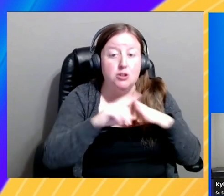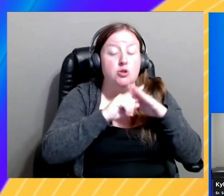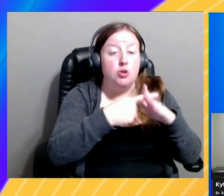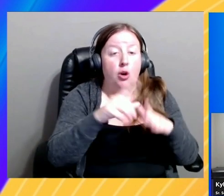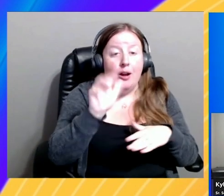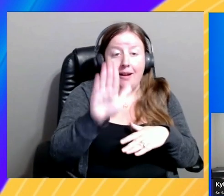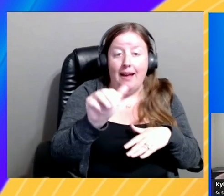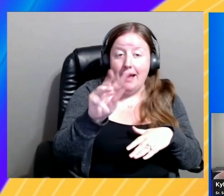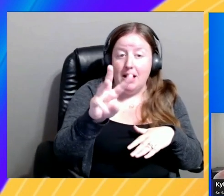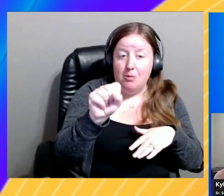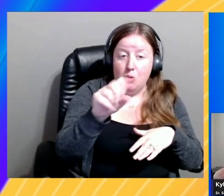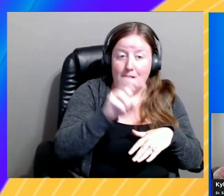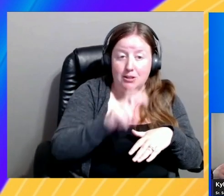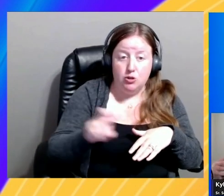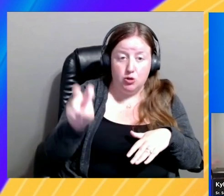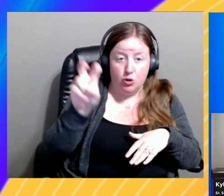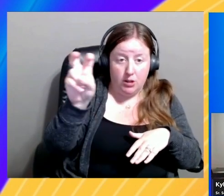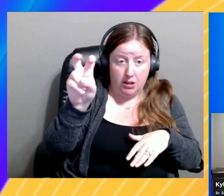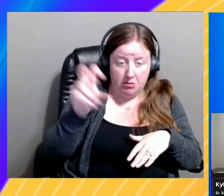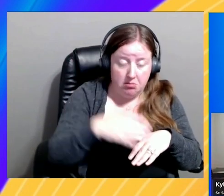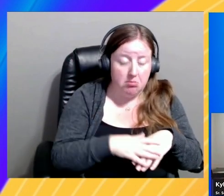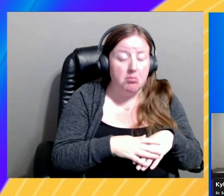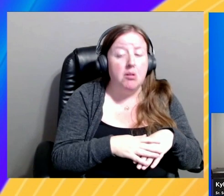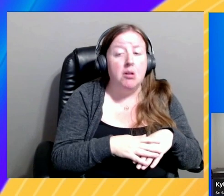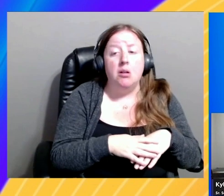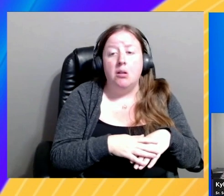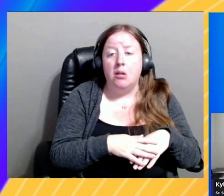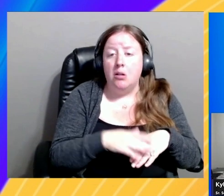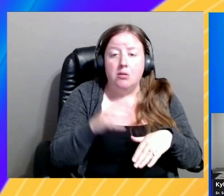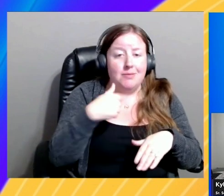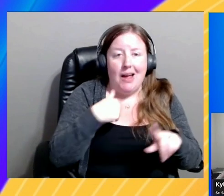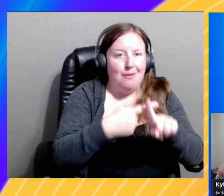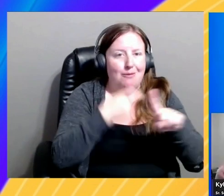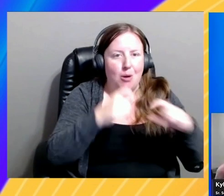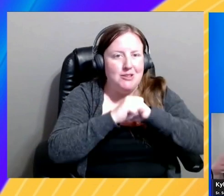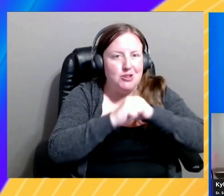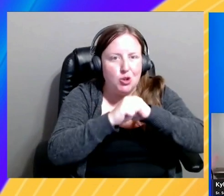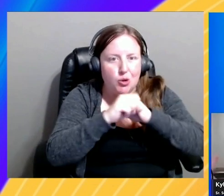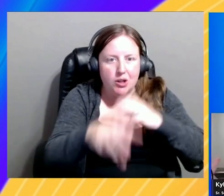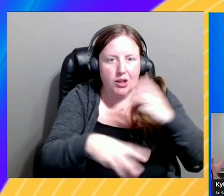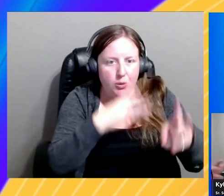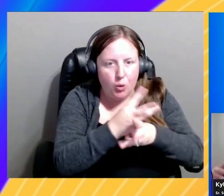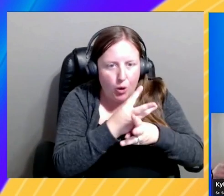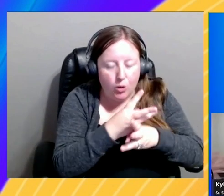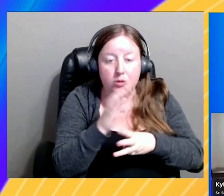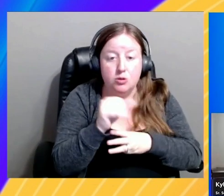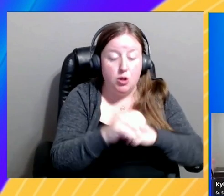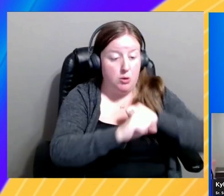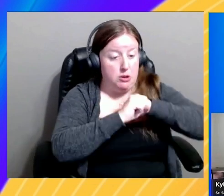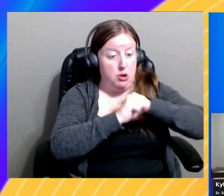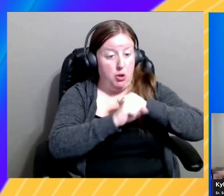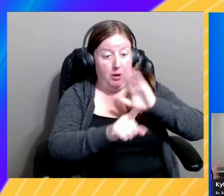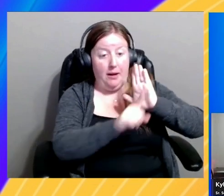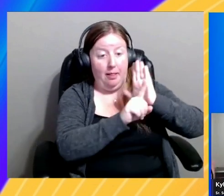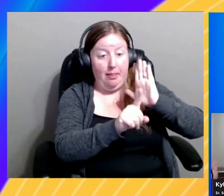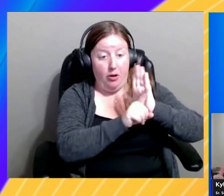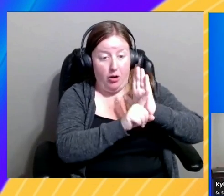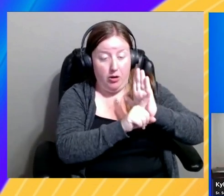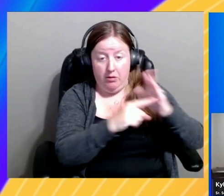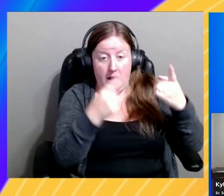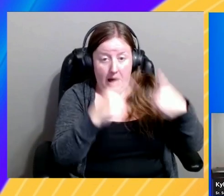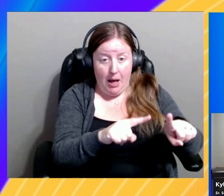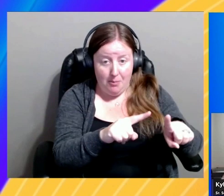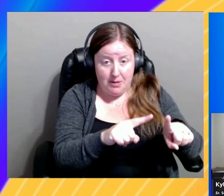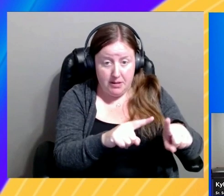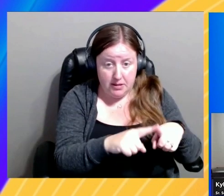okay, again, I come from the security world, so it's like, a security alert is generated. So we'll say,